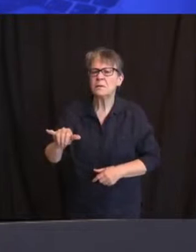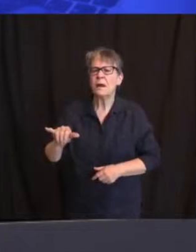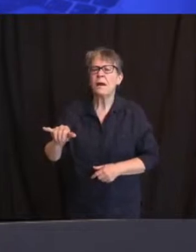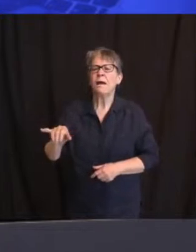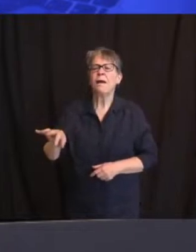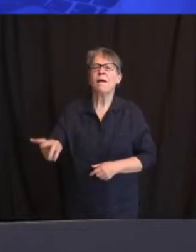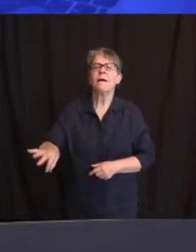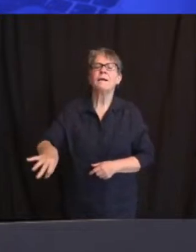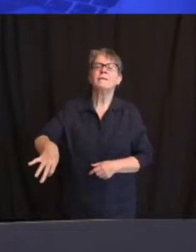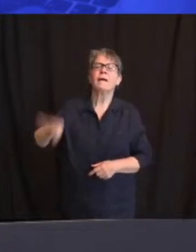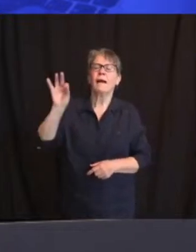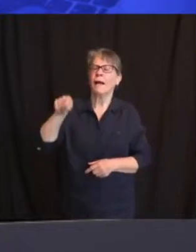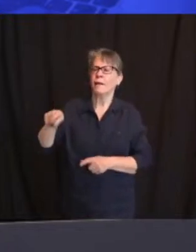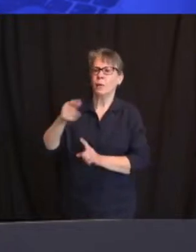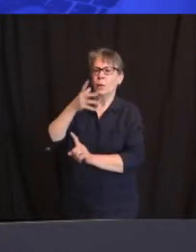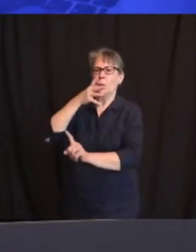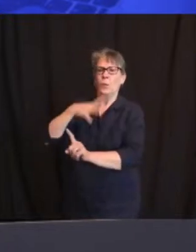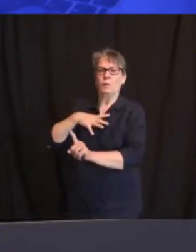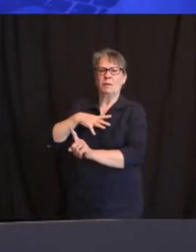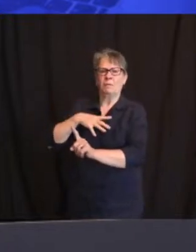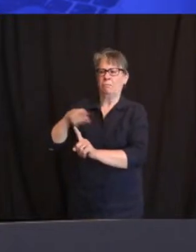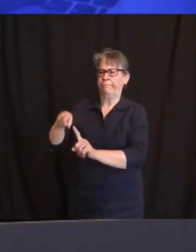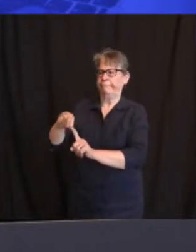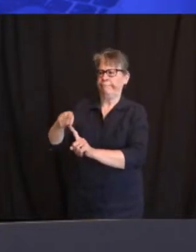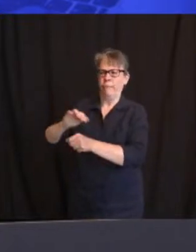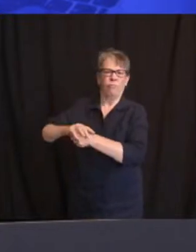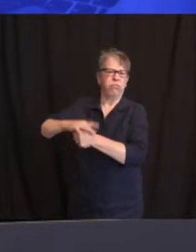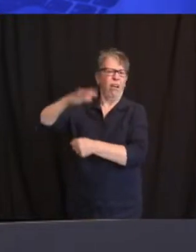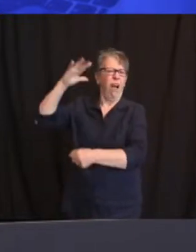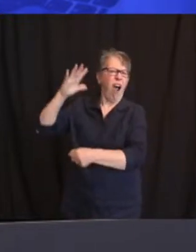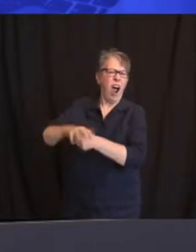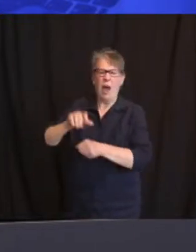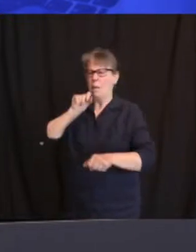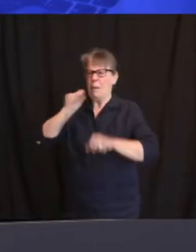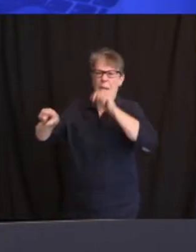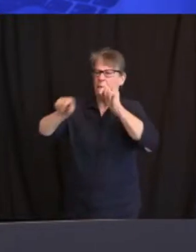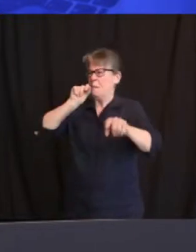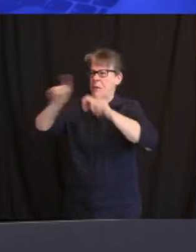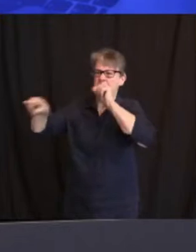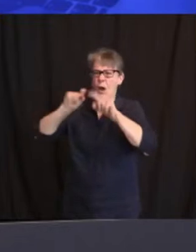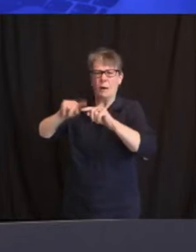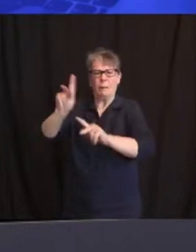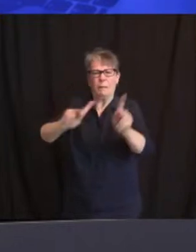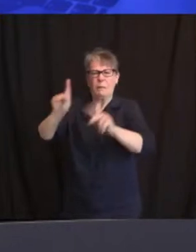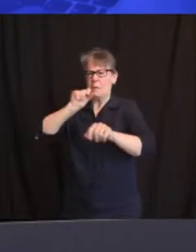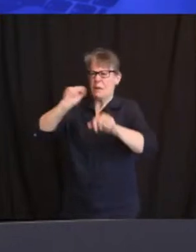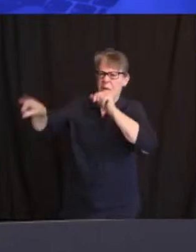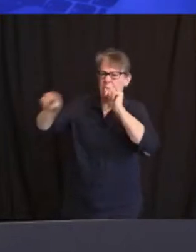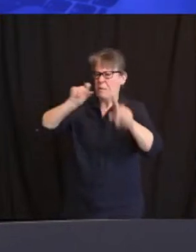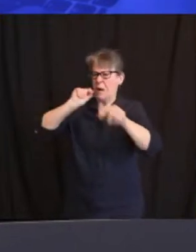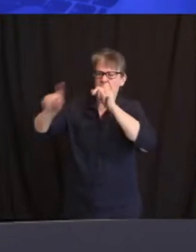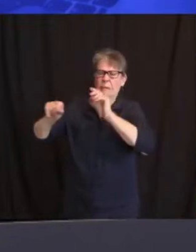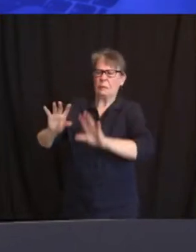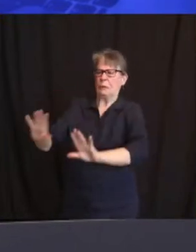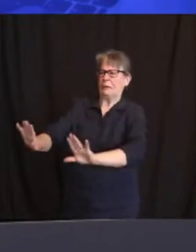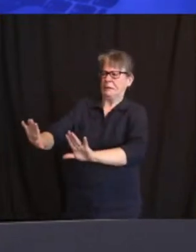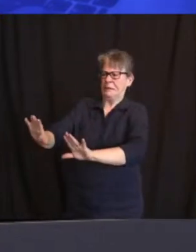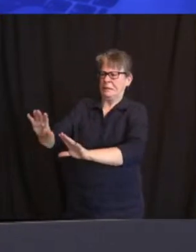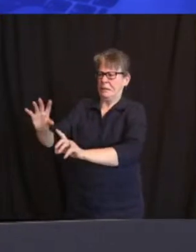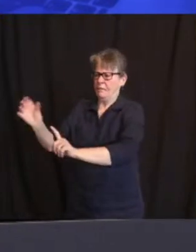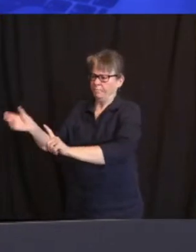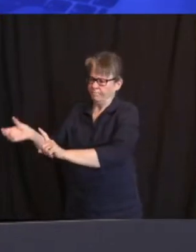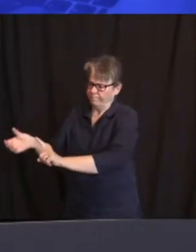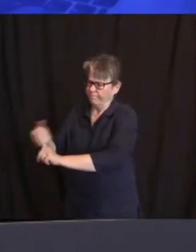evaluation. And just if I can go a minute off topic, with that in mind, I just think it's important to note that just because there's